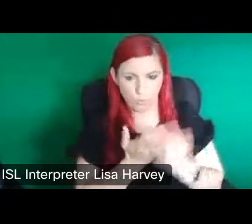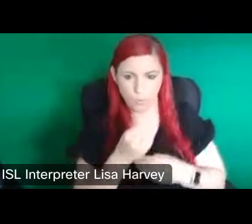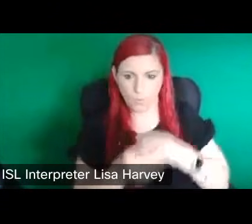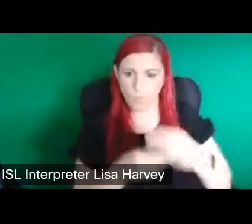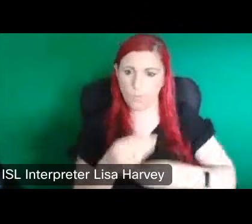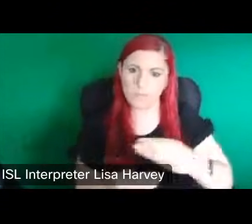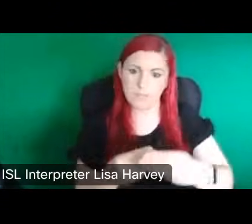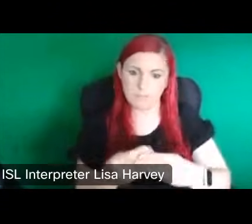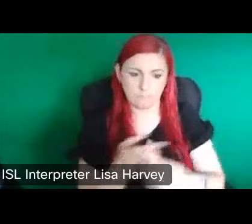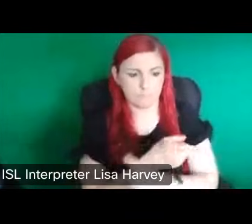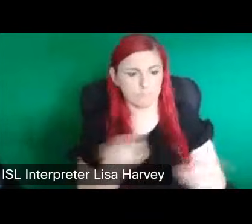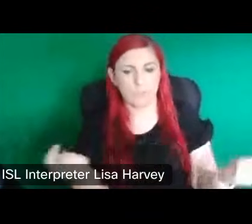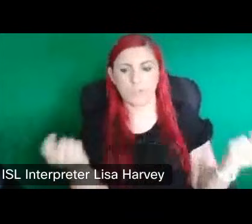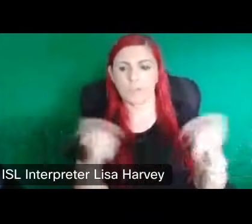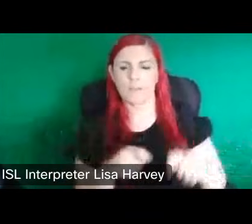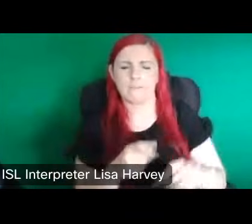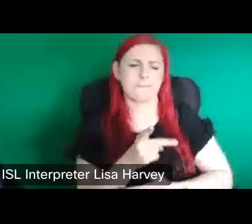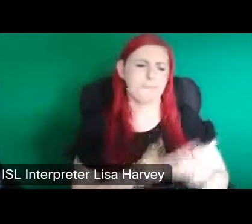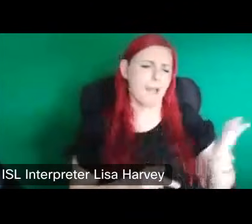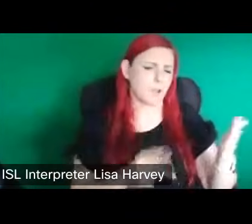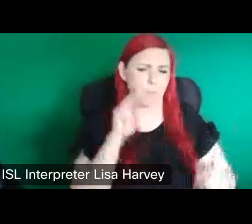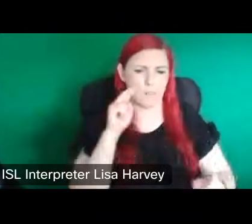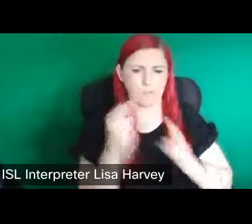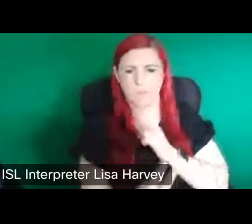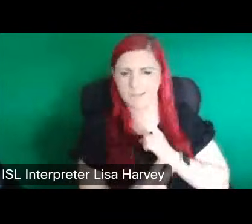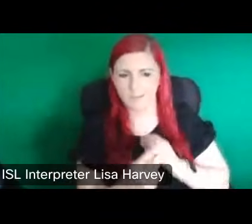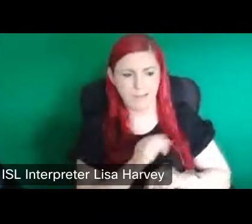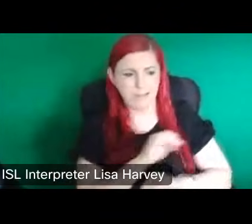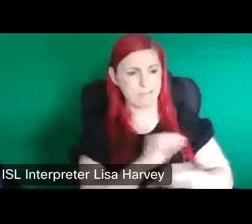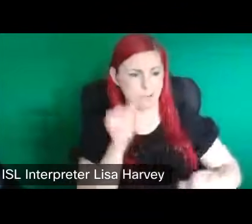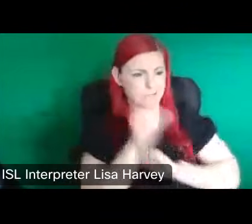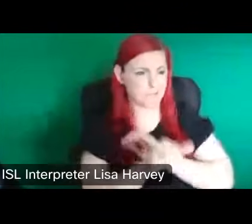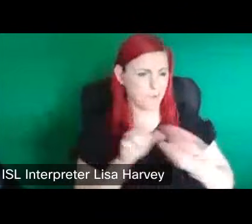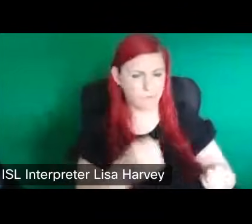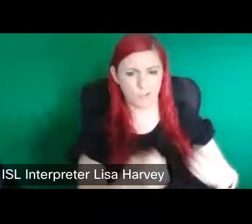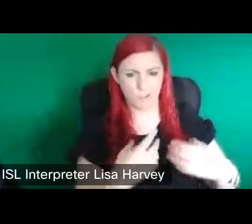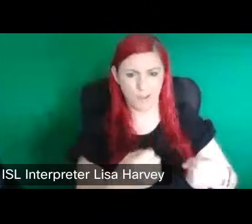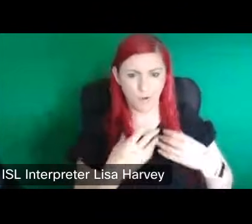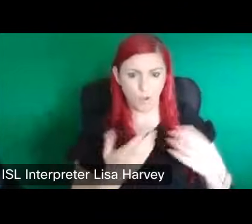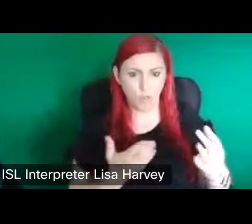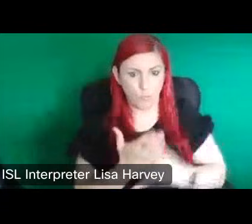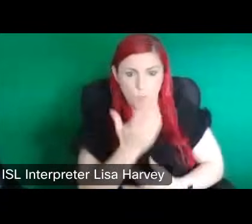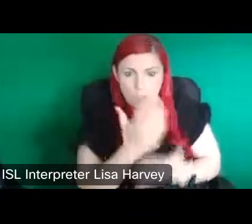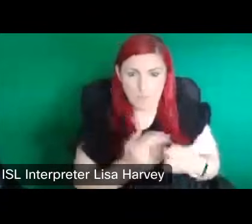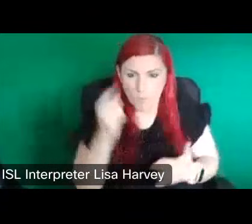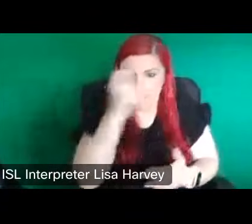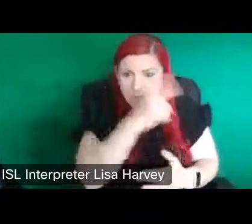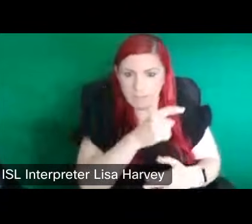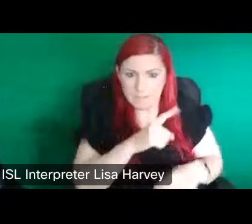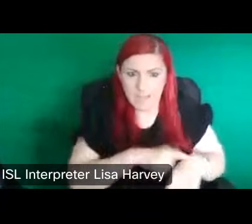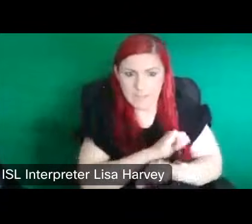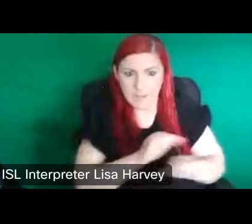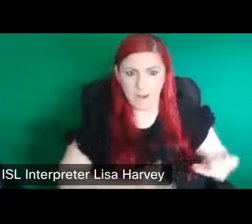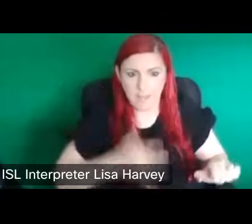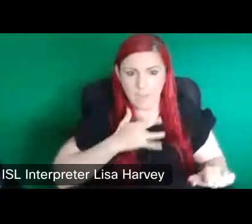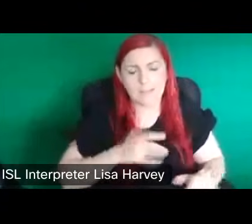have shared their valuable insights and experience from the hardest times in their lives, and particularly Bernie and her